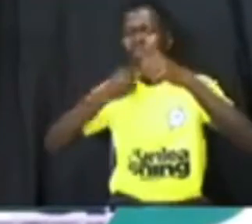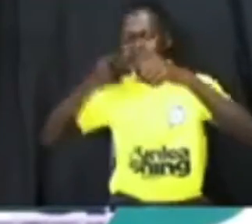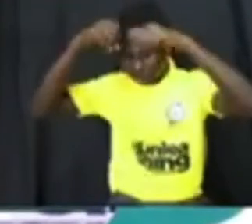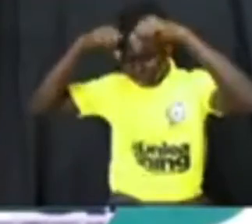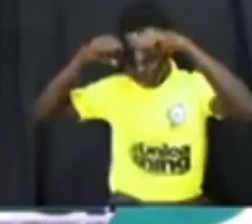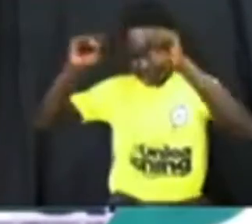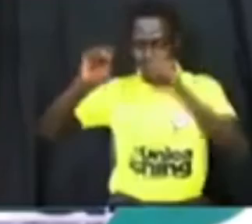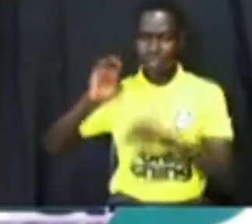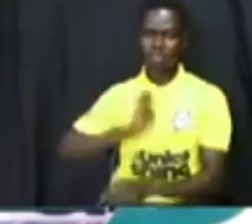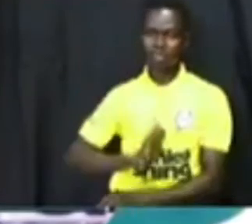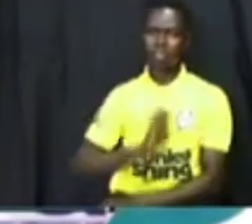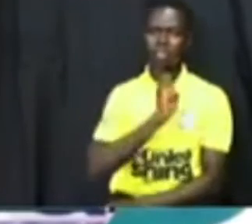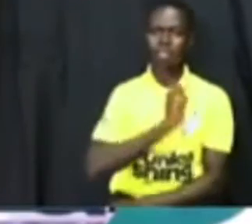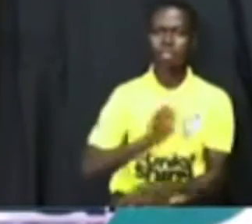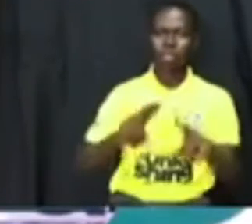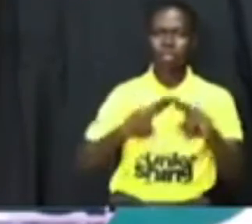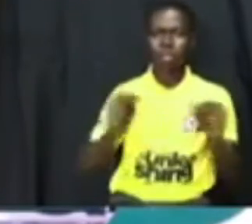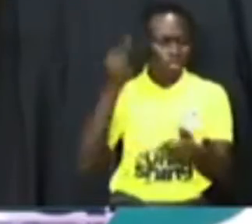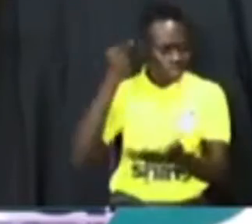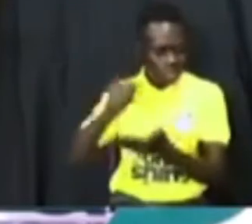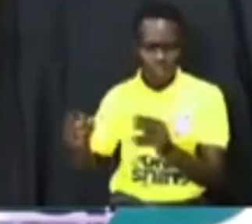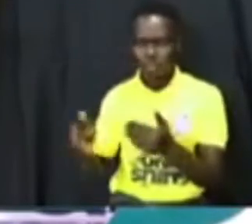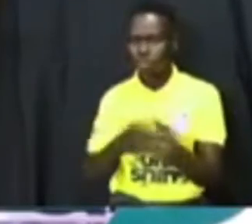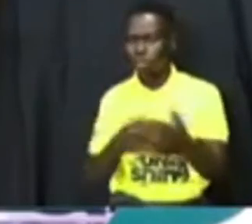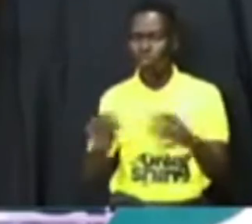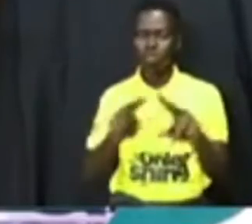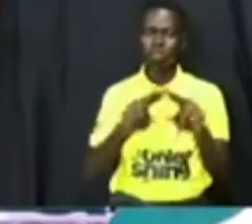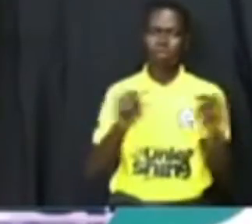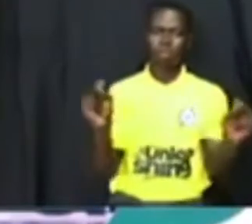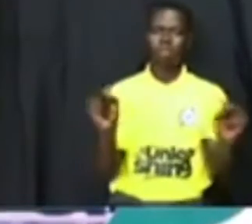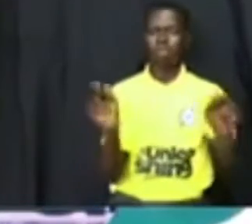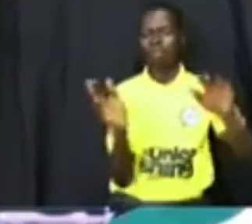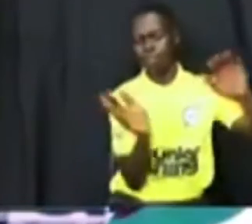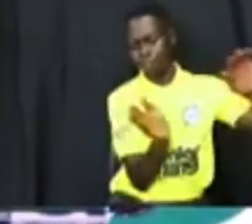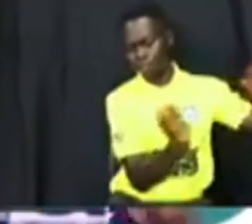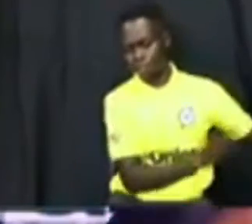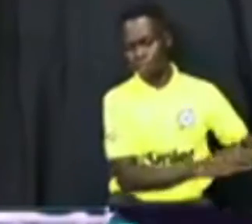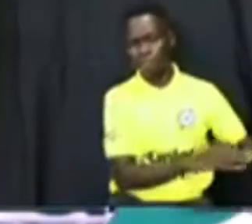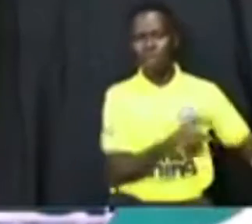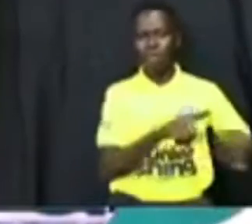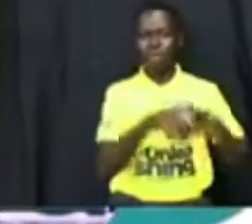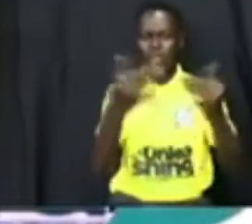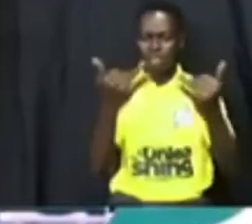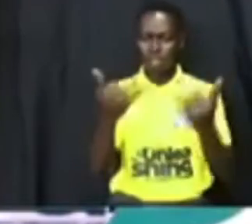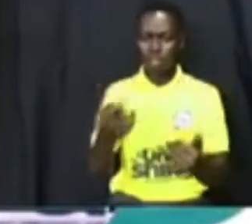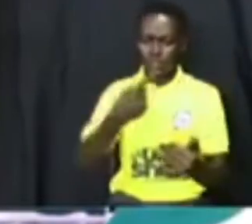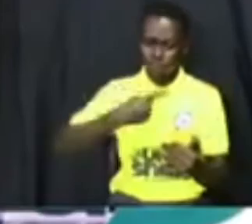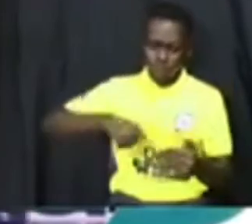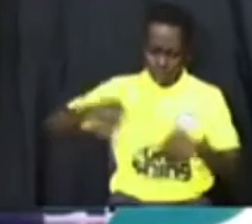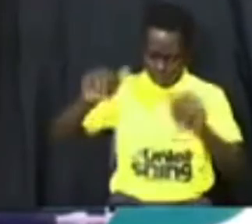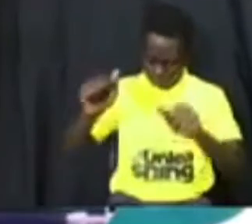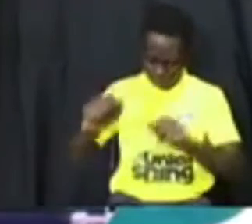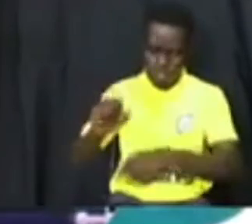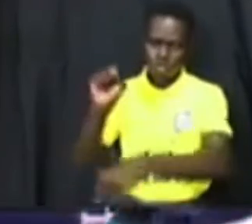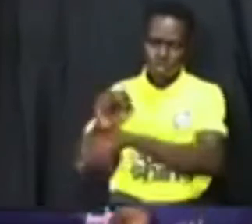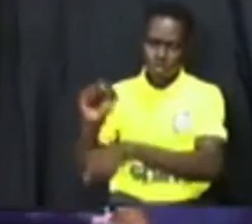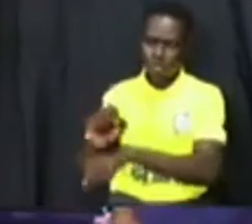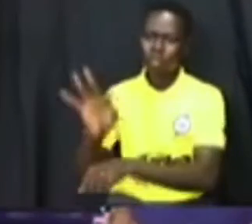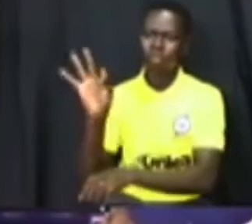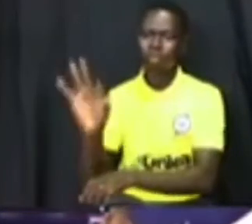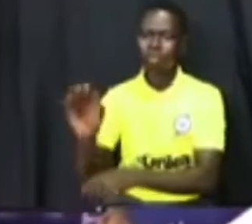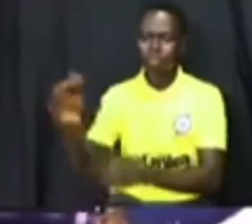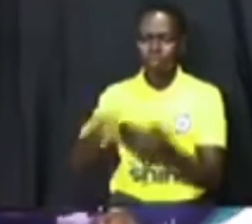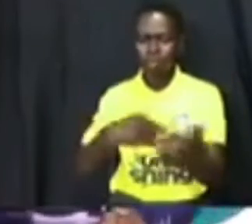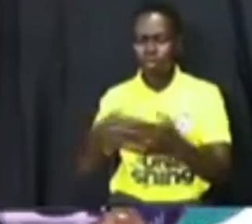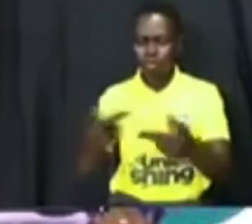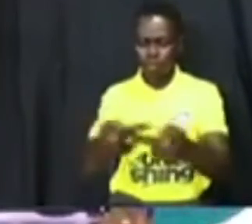Those are secondary matters. But we are unworthy servants. Yes. All we